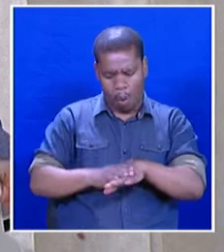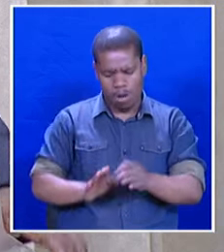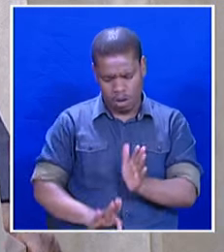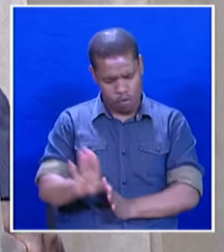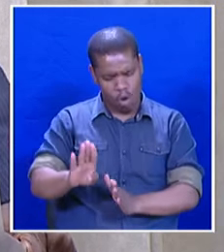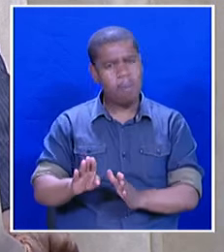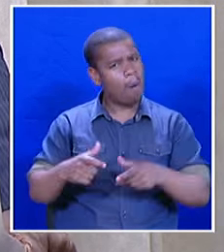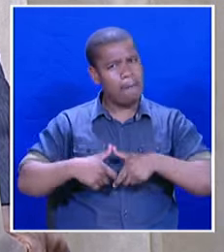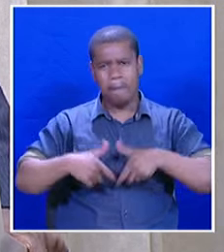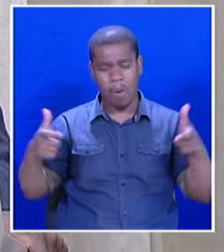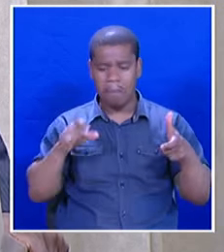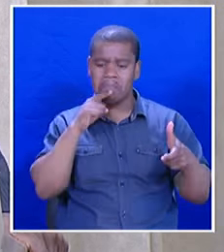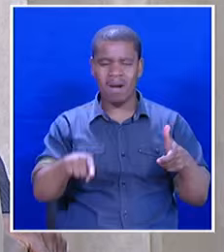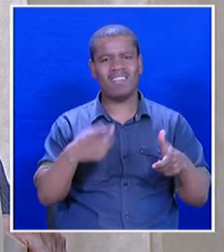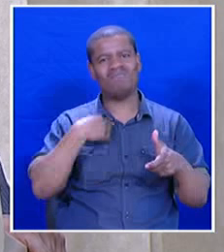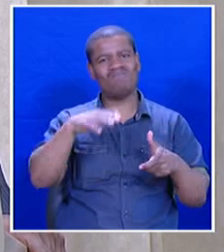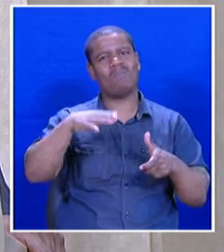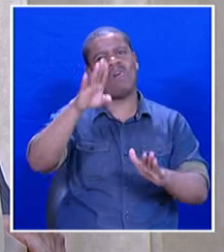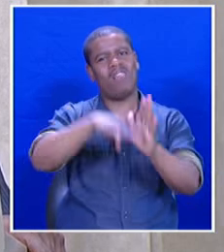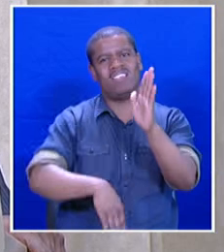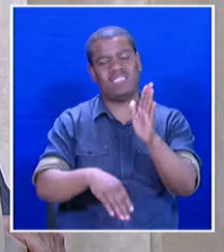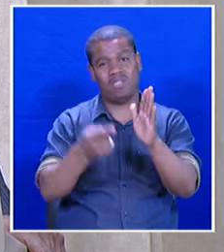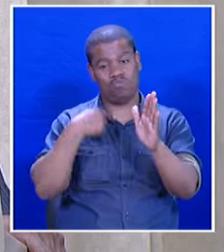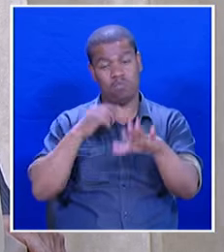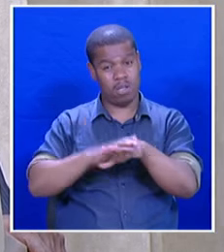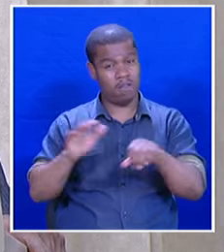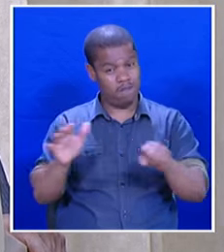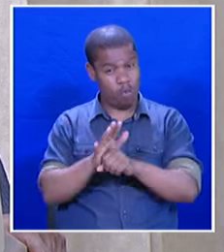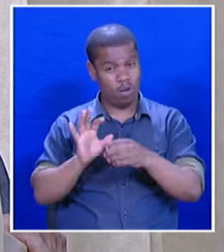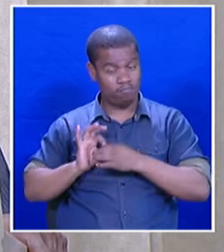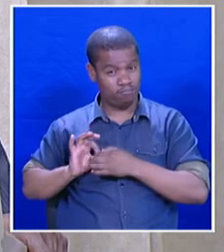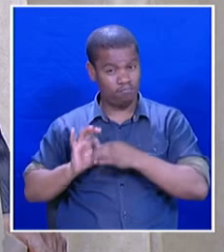cooperating fully with countries on the African continent. Thank you, Chairperson.